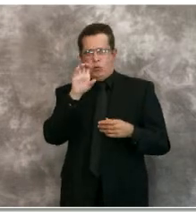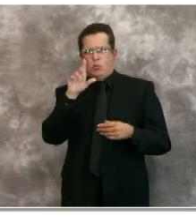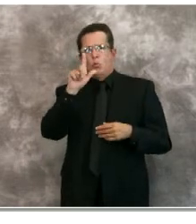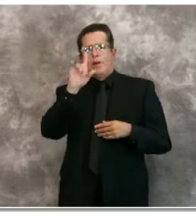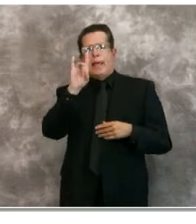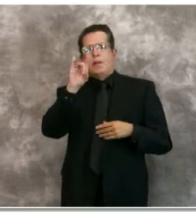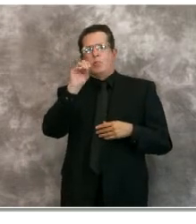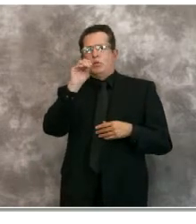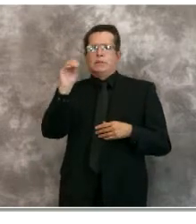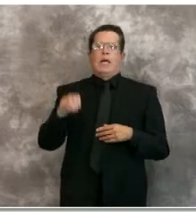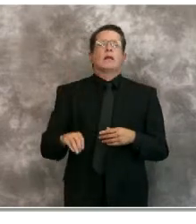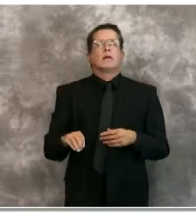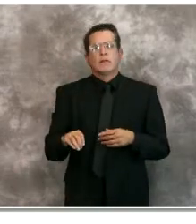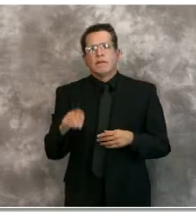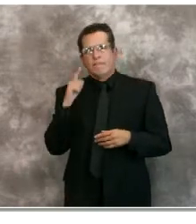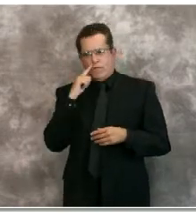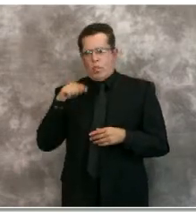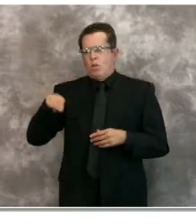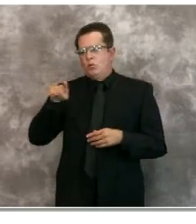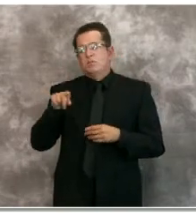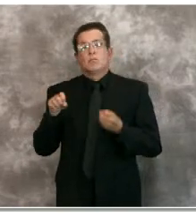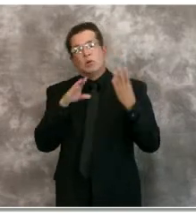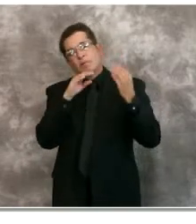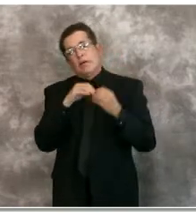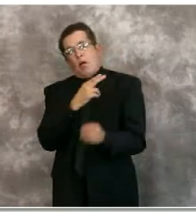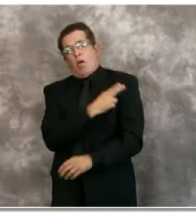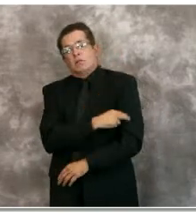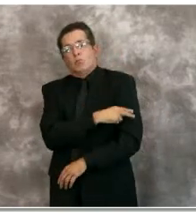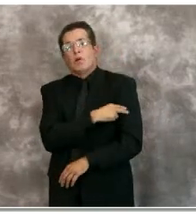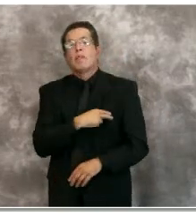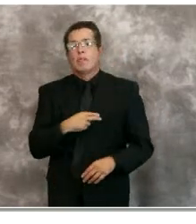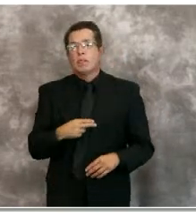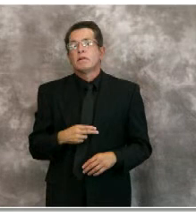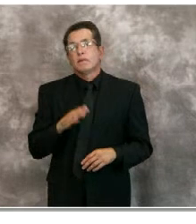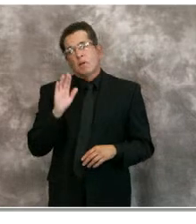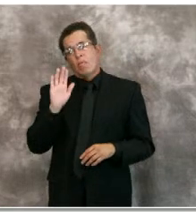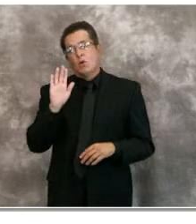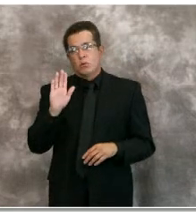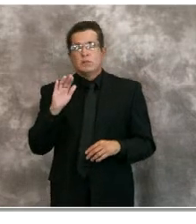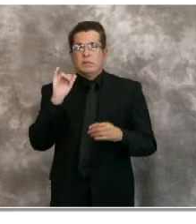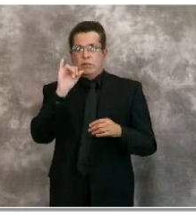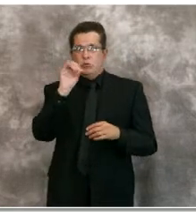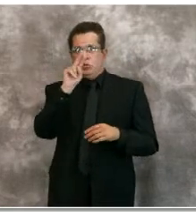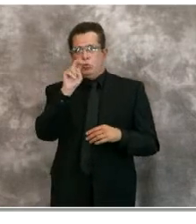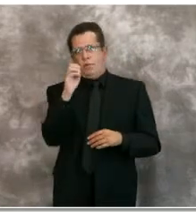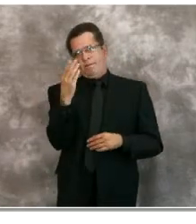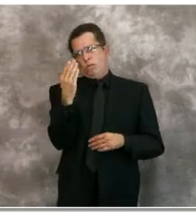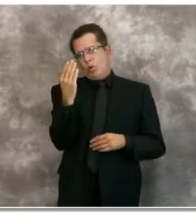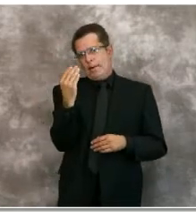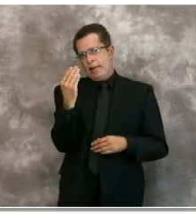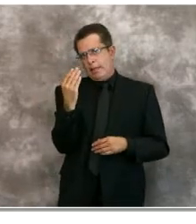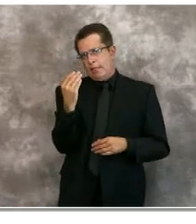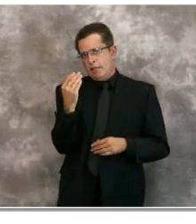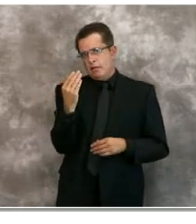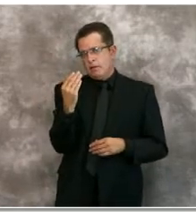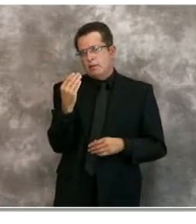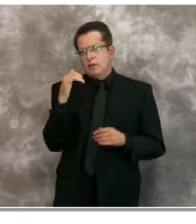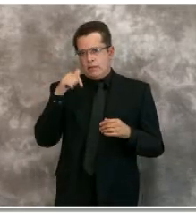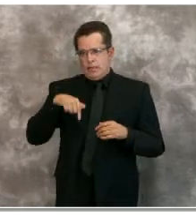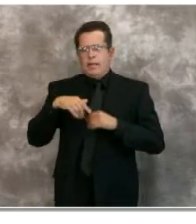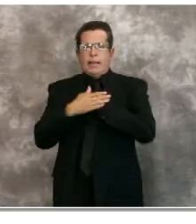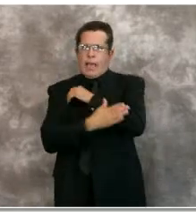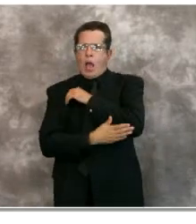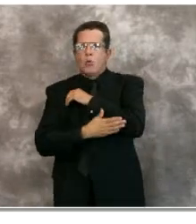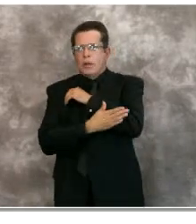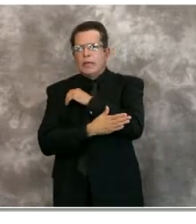28% of the total number of those hospitalized. As of June 14th, the county